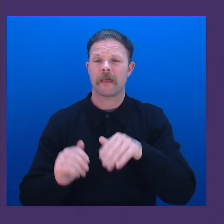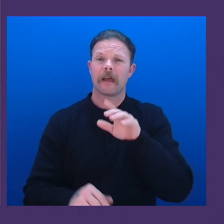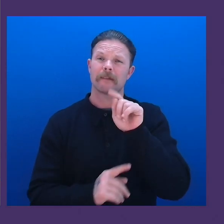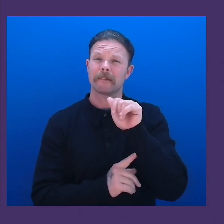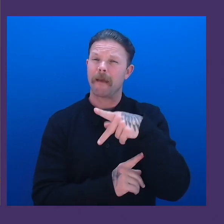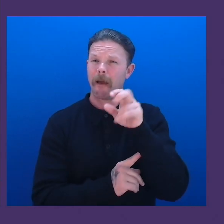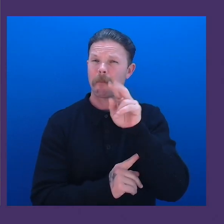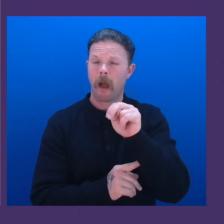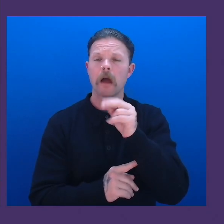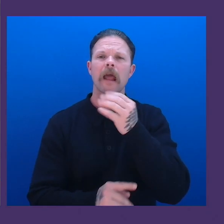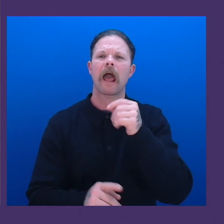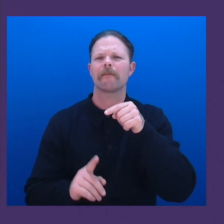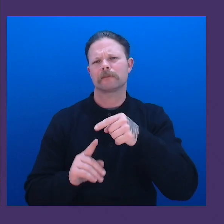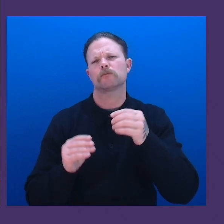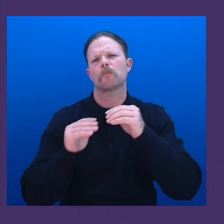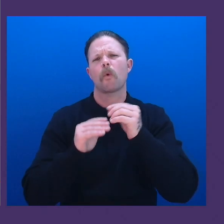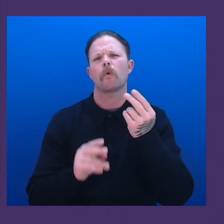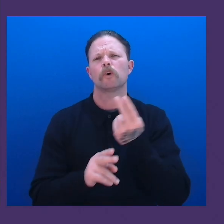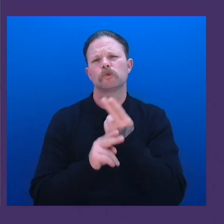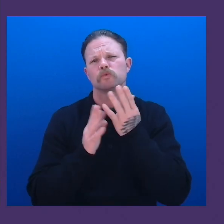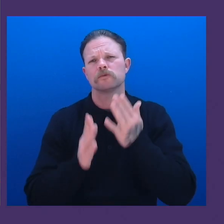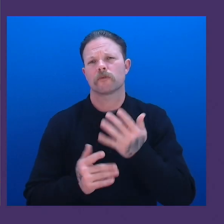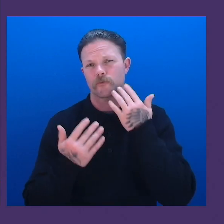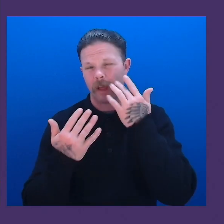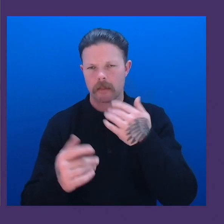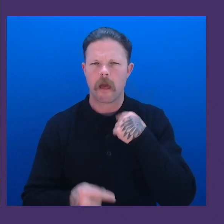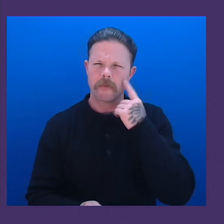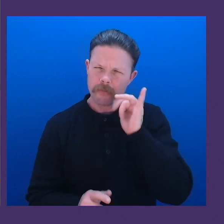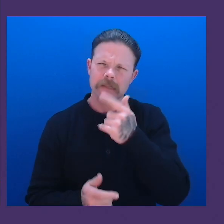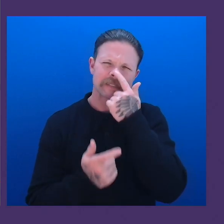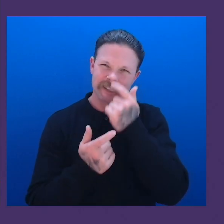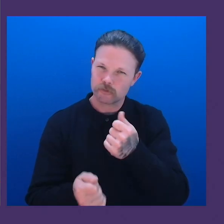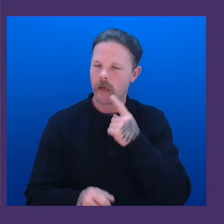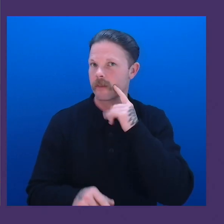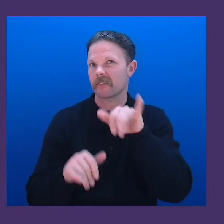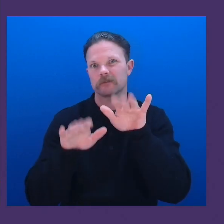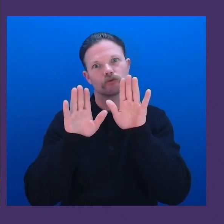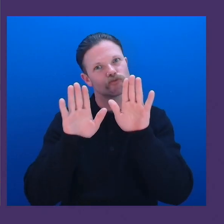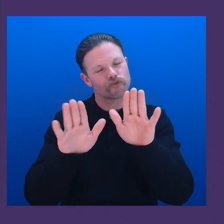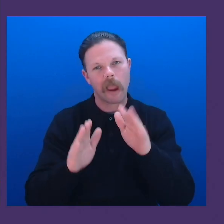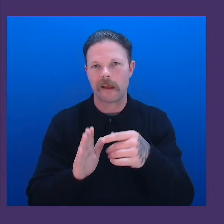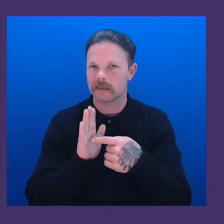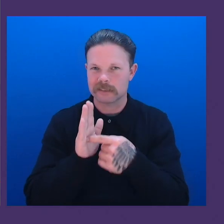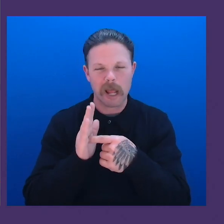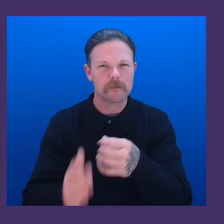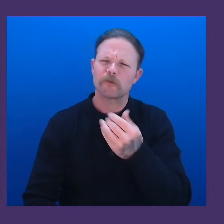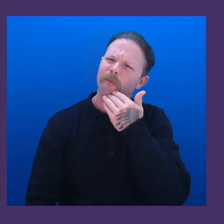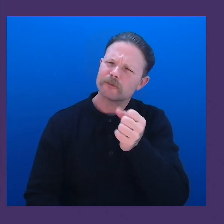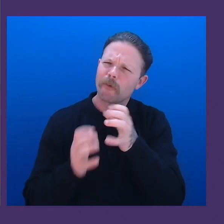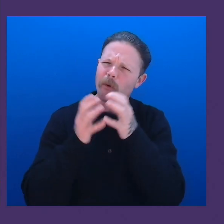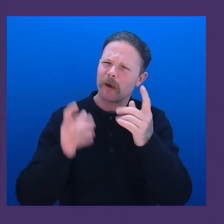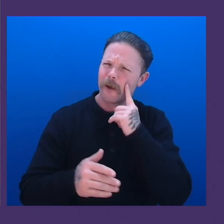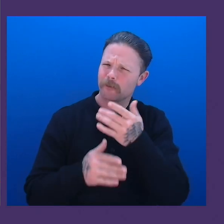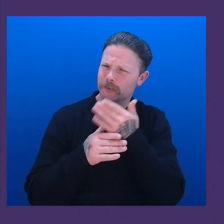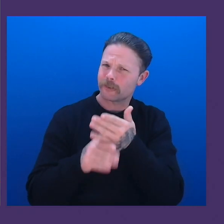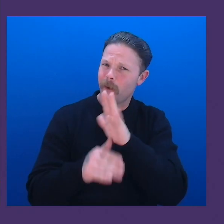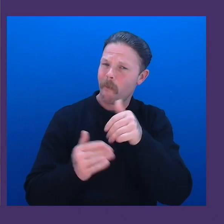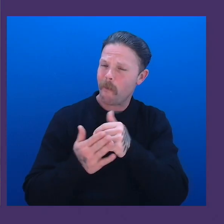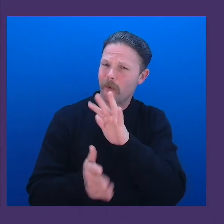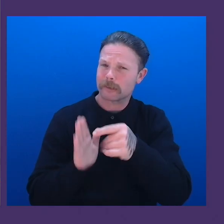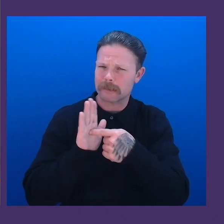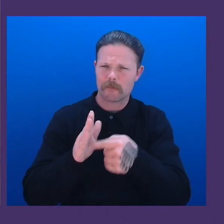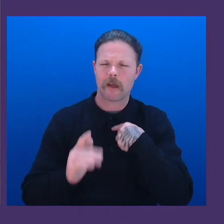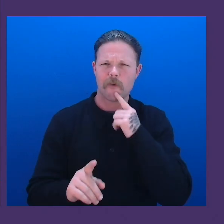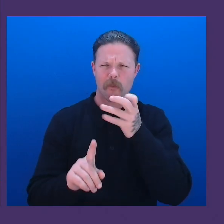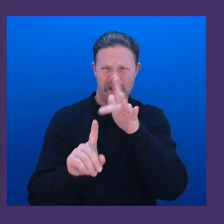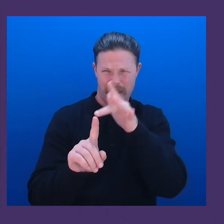user friendly, which was so interesting. I think that's a great example. Well, thank you so much for sharing all your examples. Wanted to really highlight that and kick off